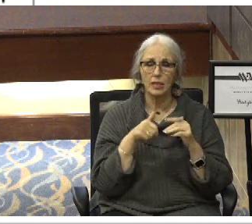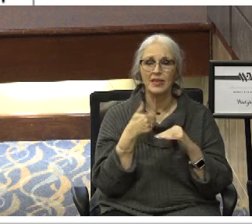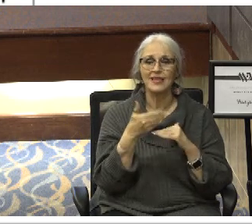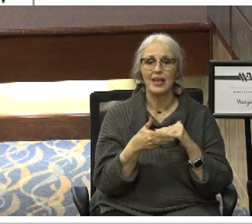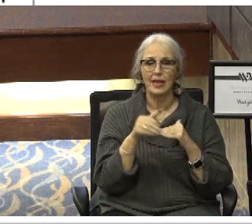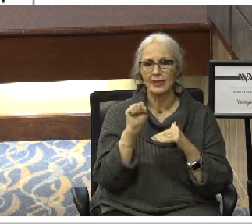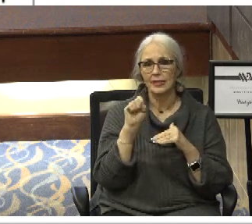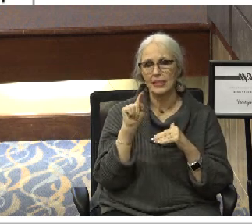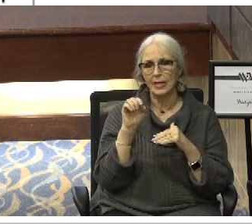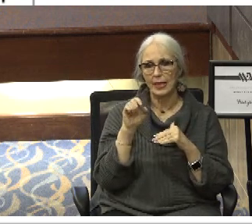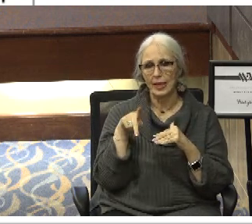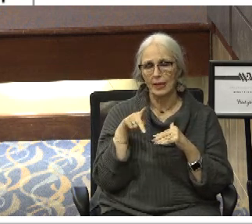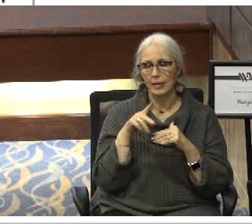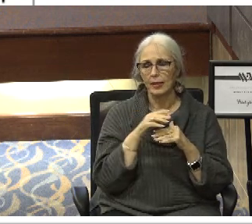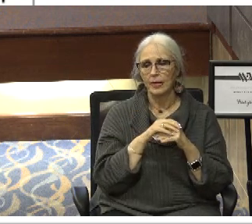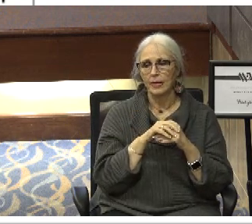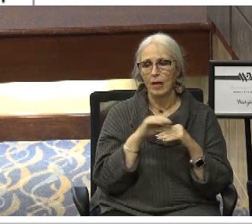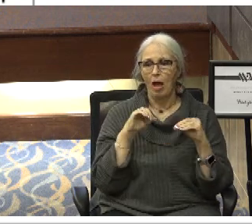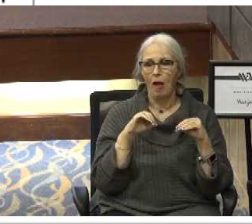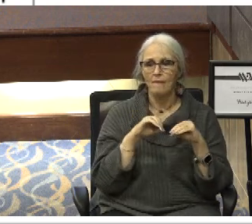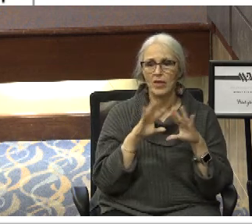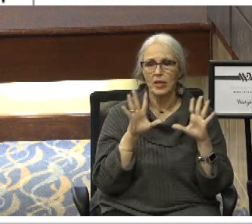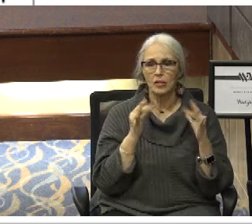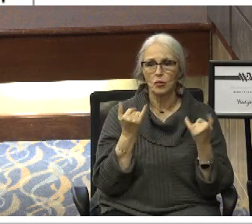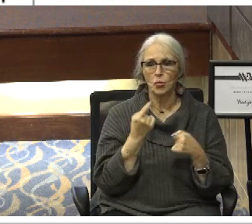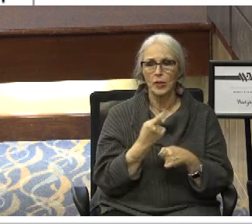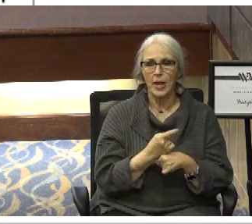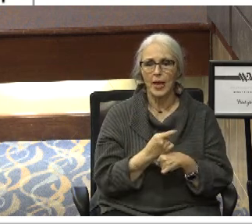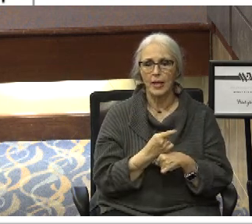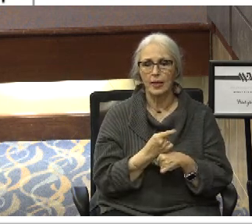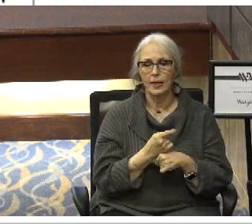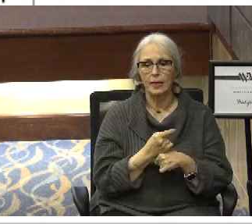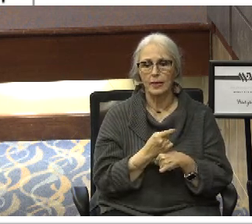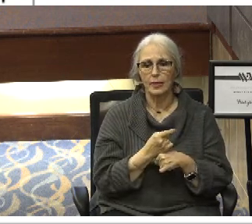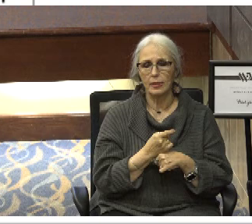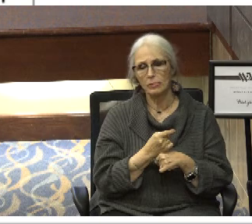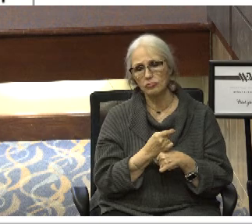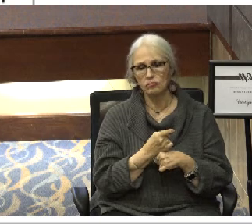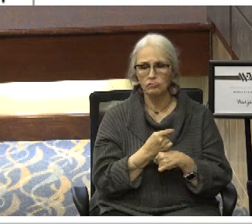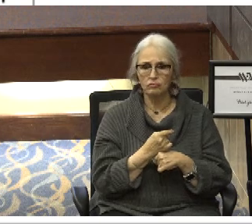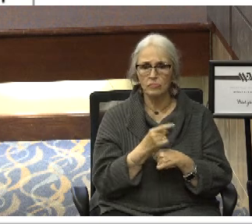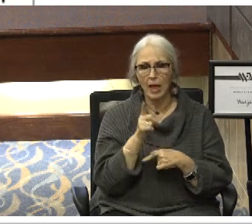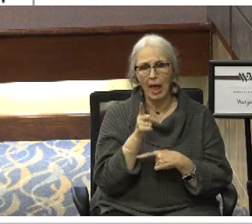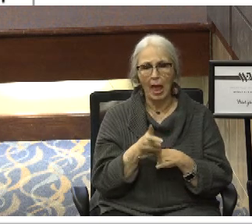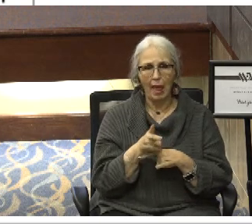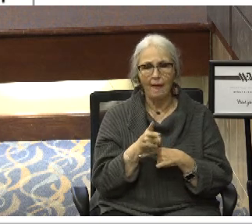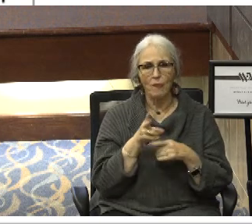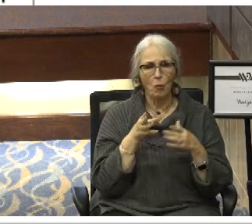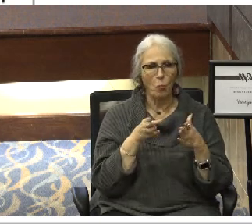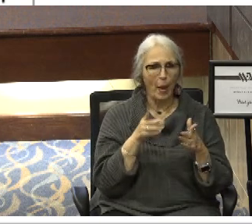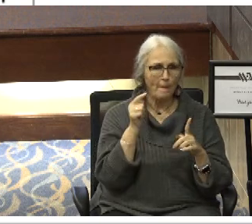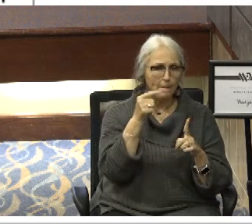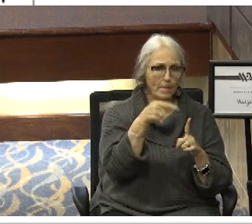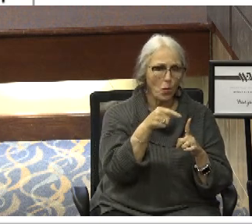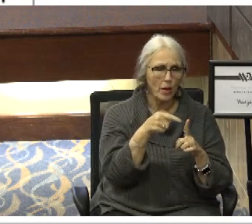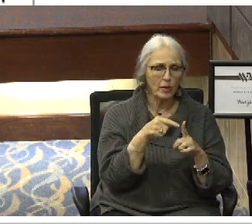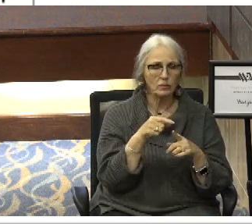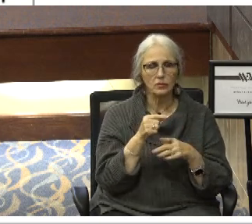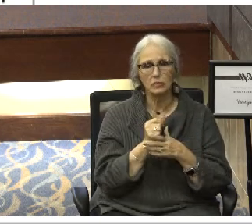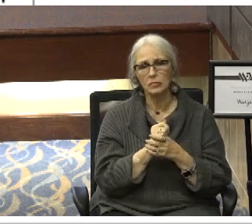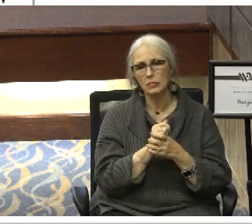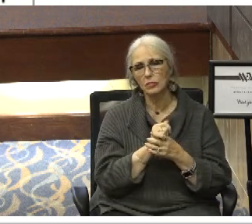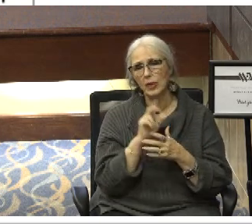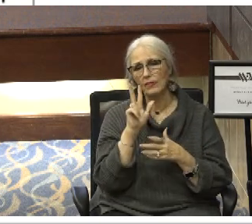steps. We were obviously here today to kind of, probably I'd say the halfway point. Draft scenarios for the